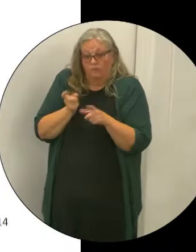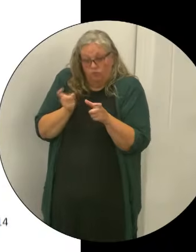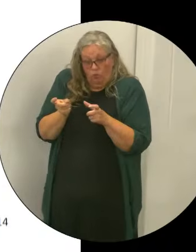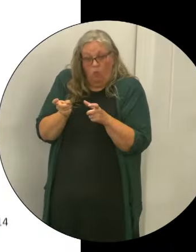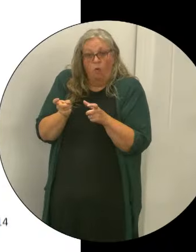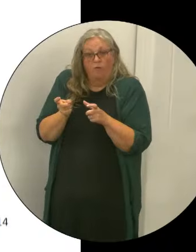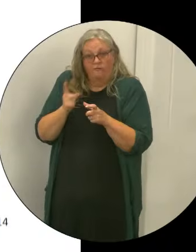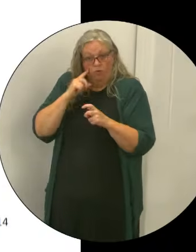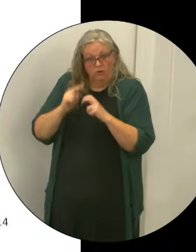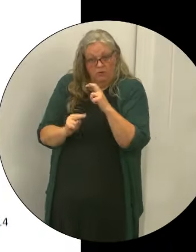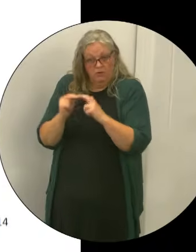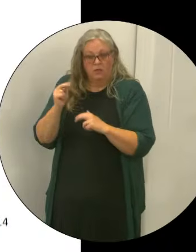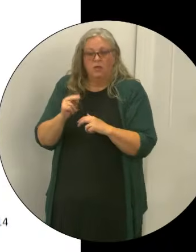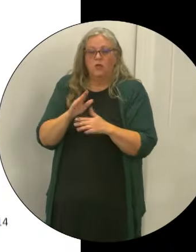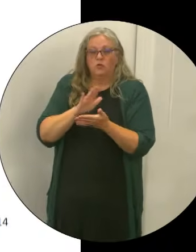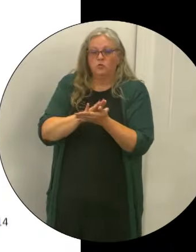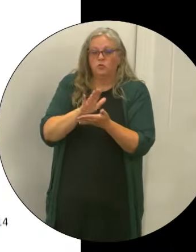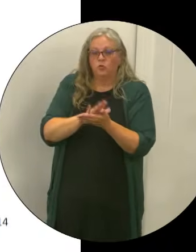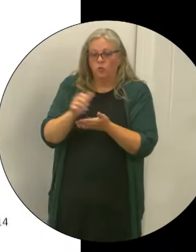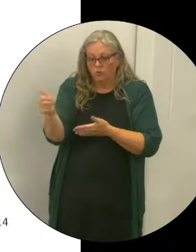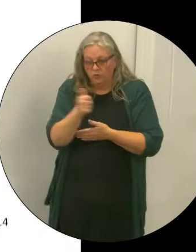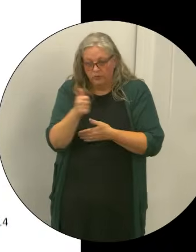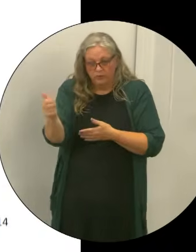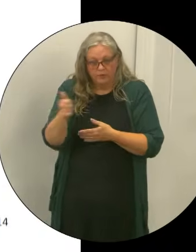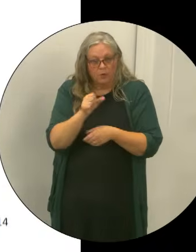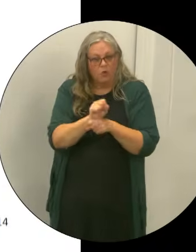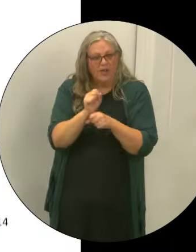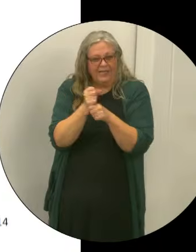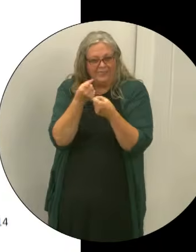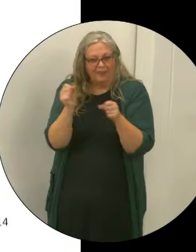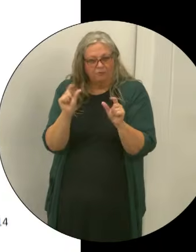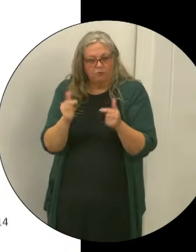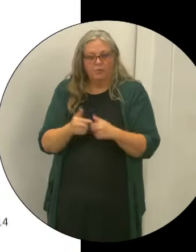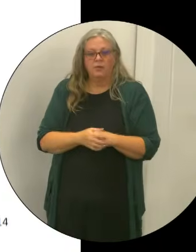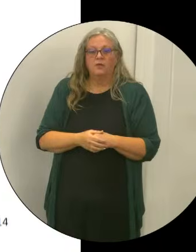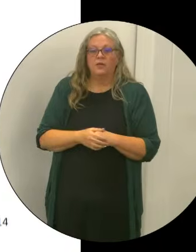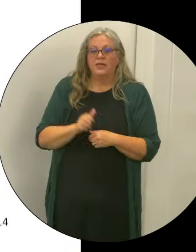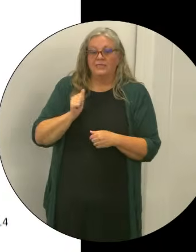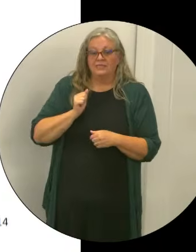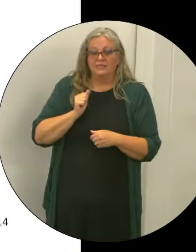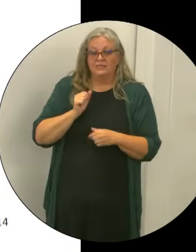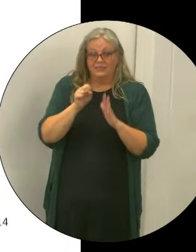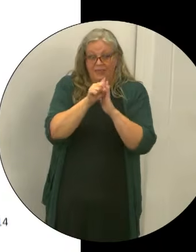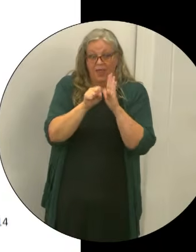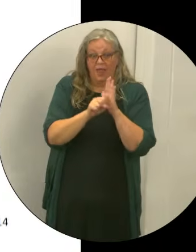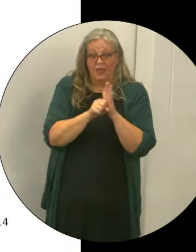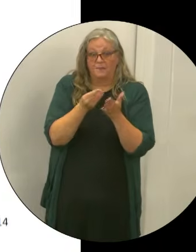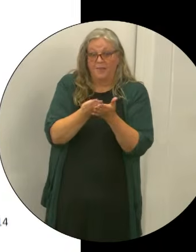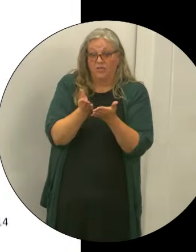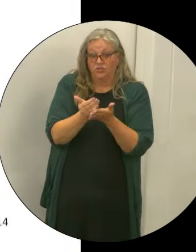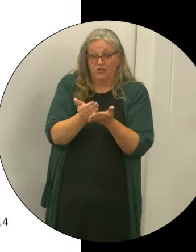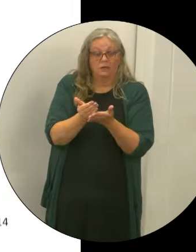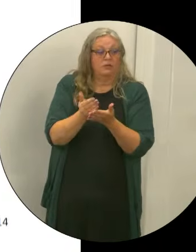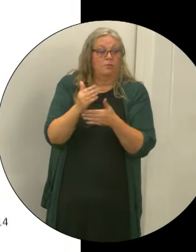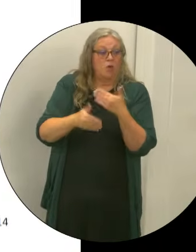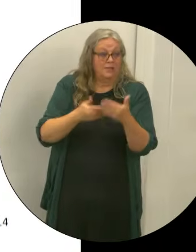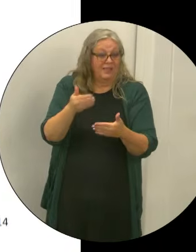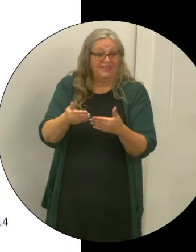facilities, school traffic safety working group recommendations, state budget process updates, and standard-based